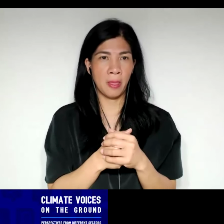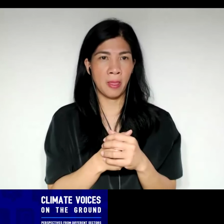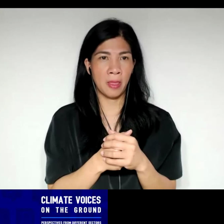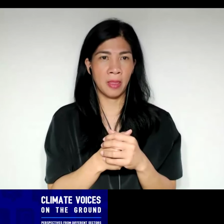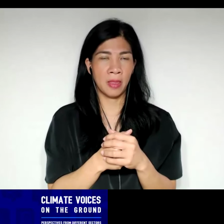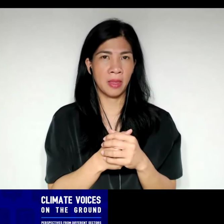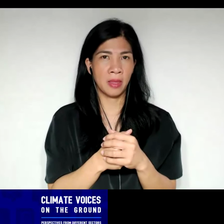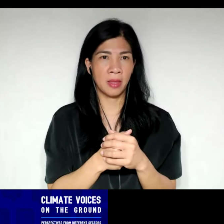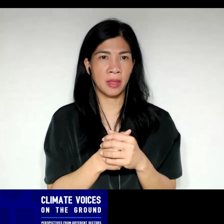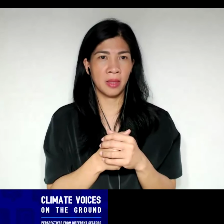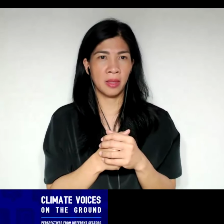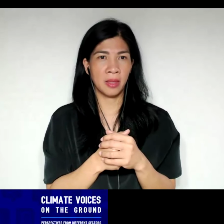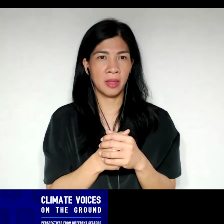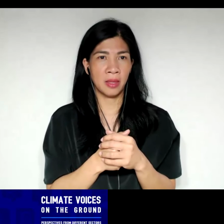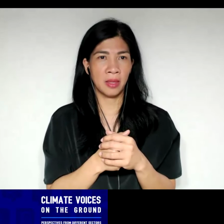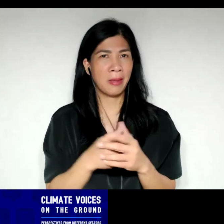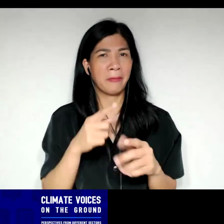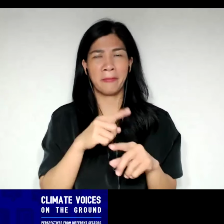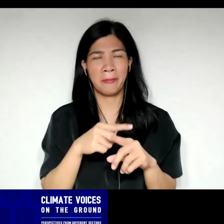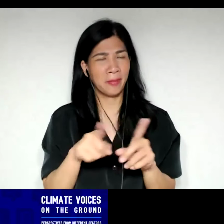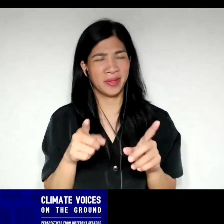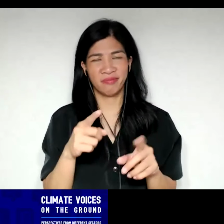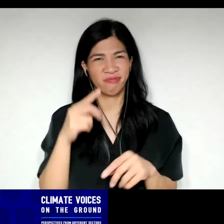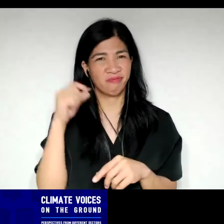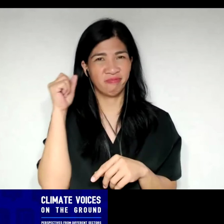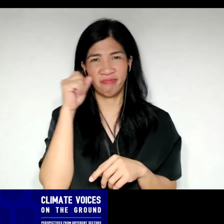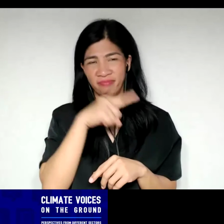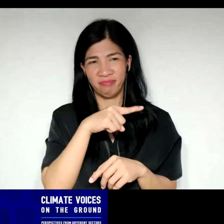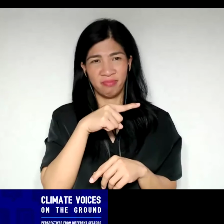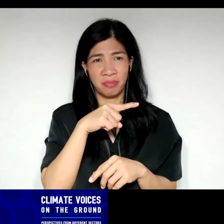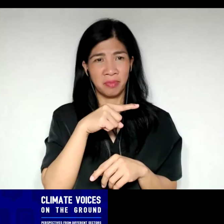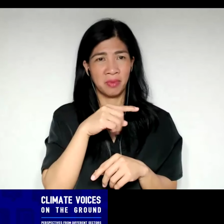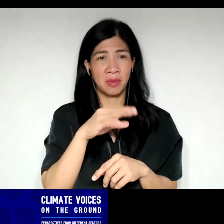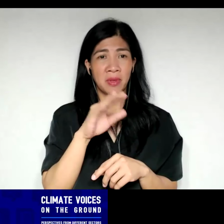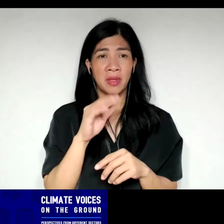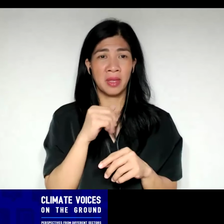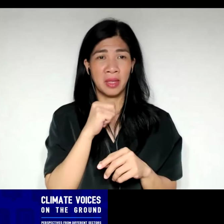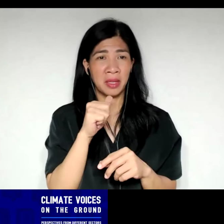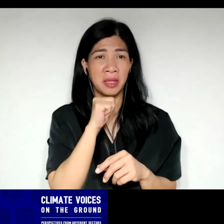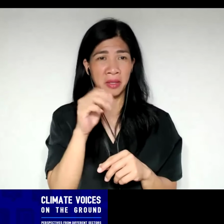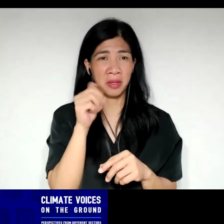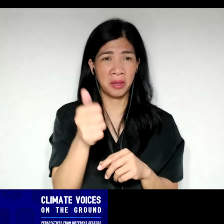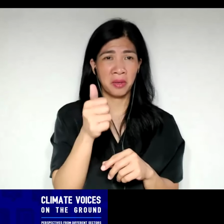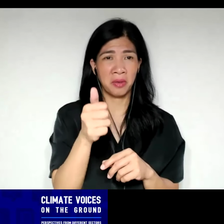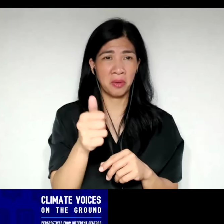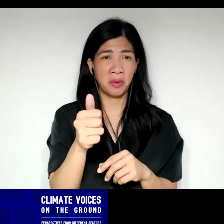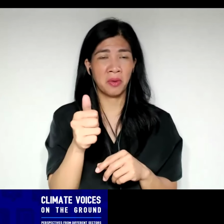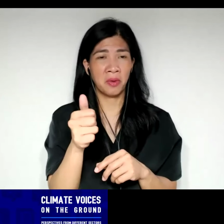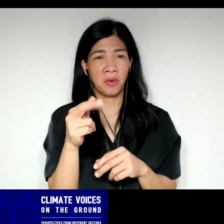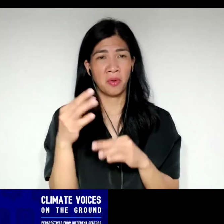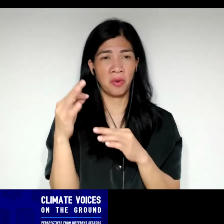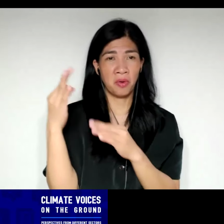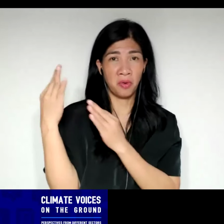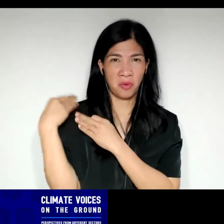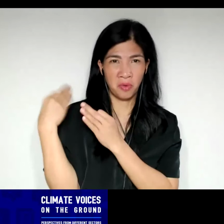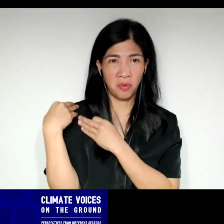sorry, but they have always been lying about this. They will always say that it's your fault also because you're using this, but as if we can